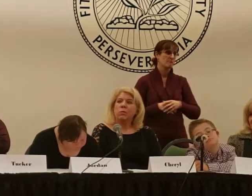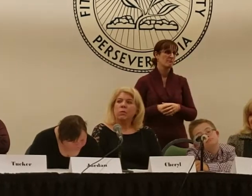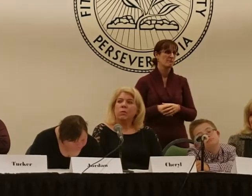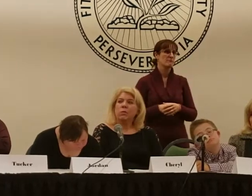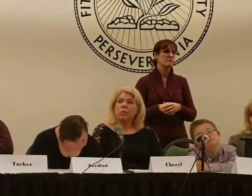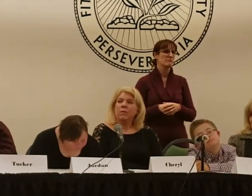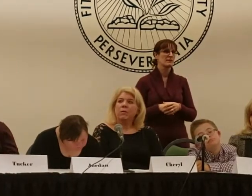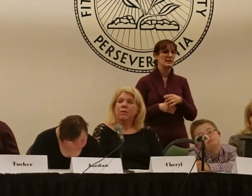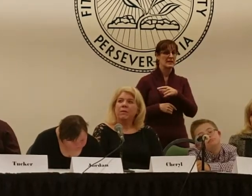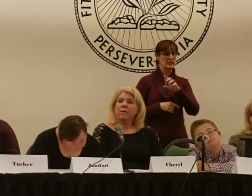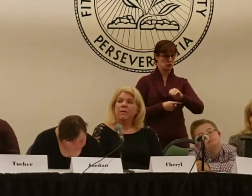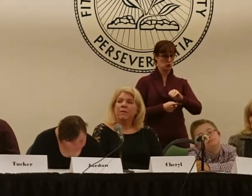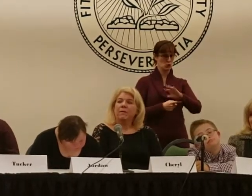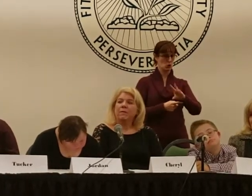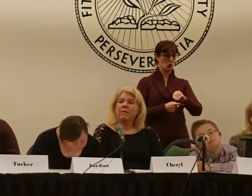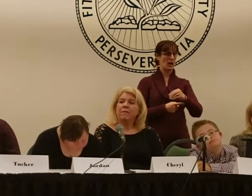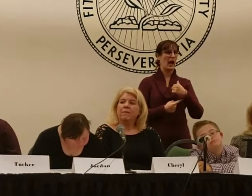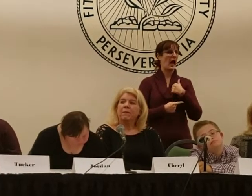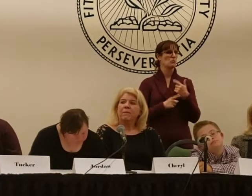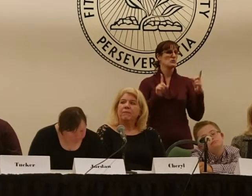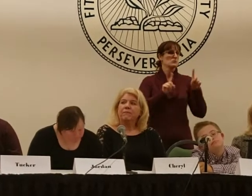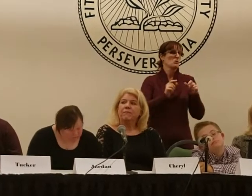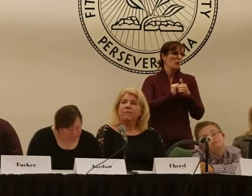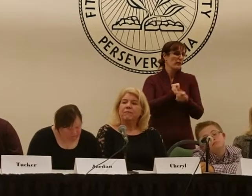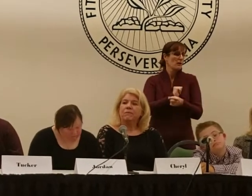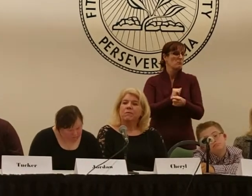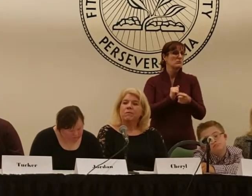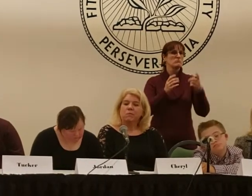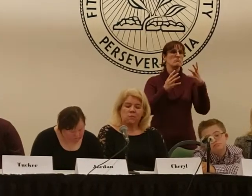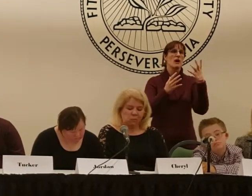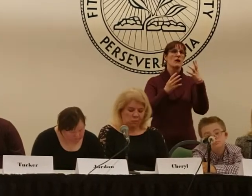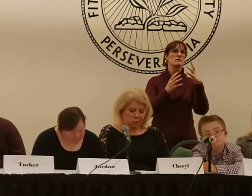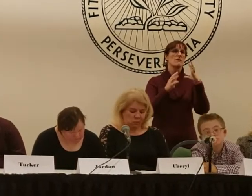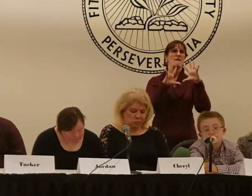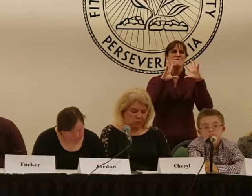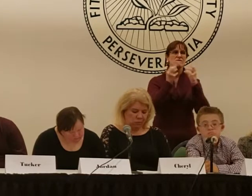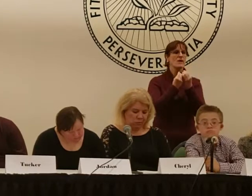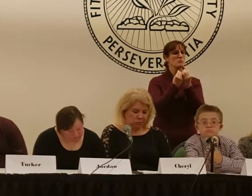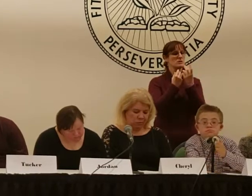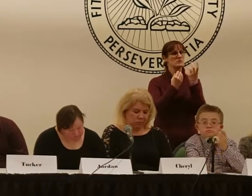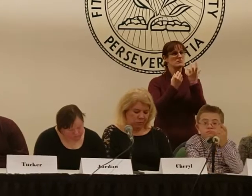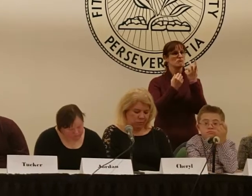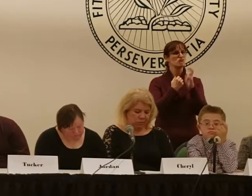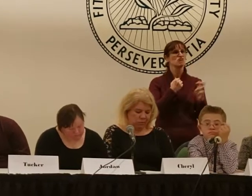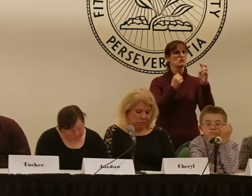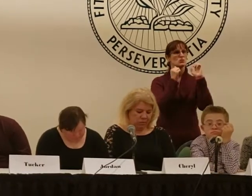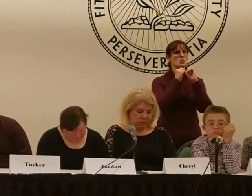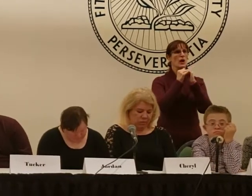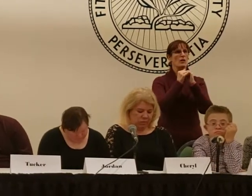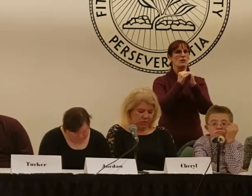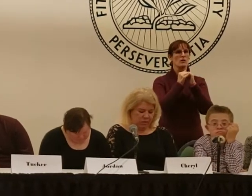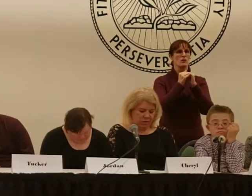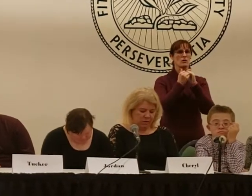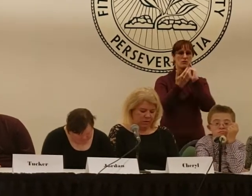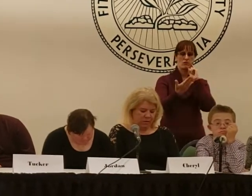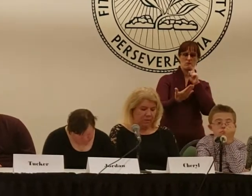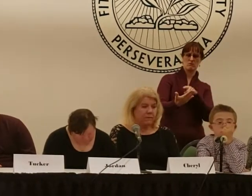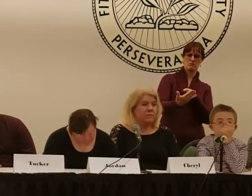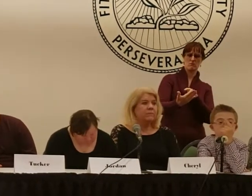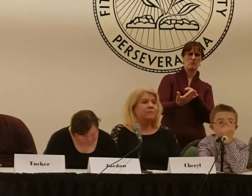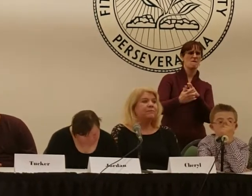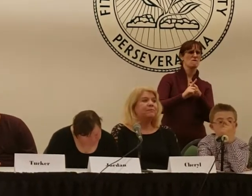to him when he took it. We were on a trip. All of us were together, and we came home, looked at the camera, and we were like, where did that even come